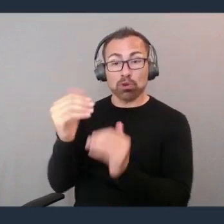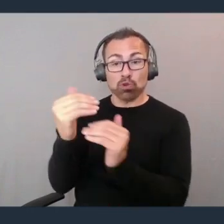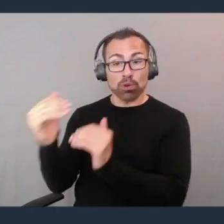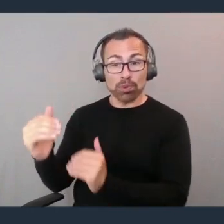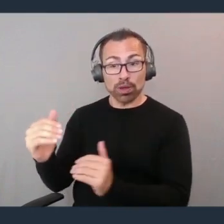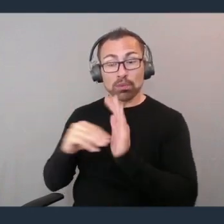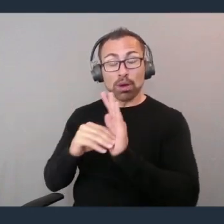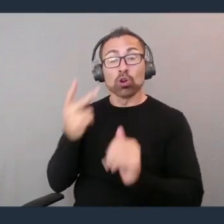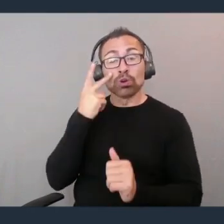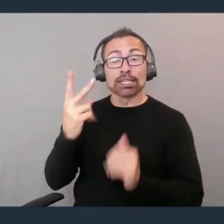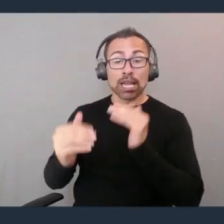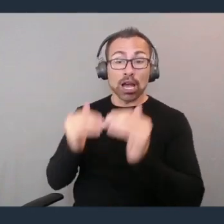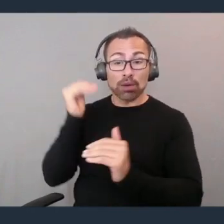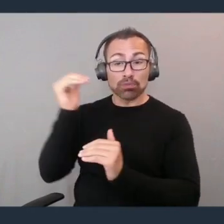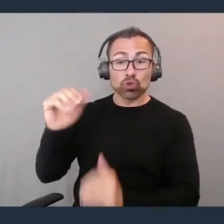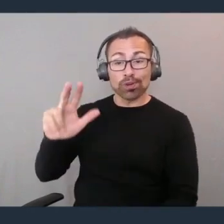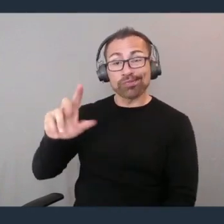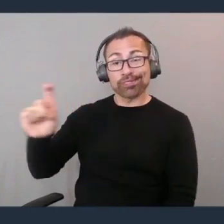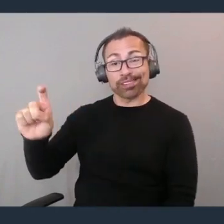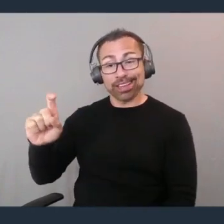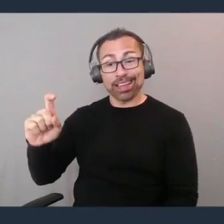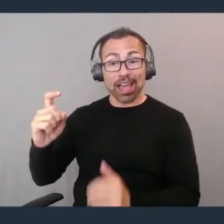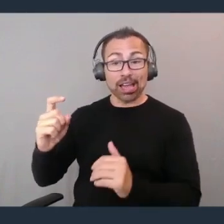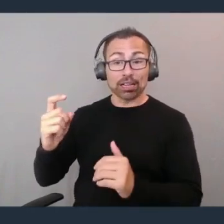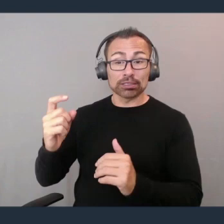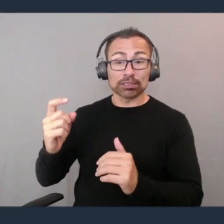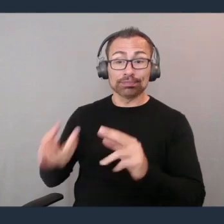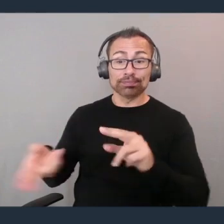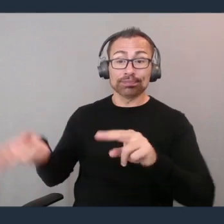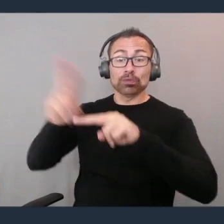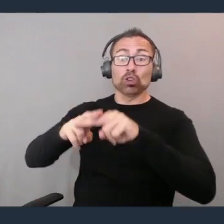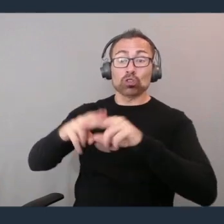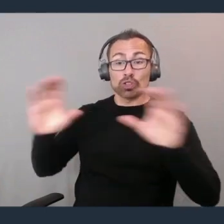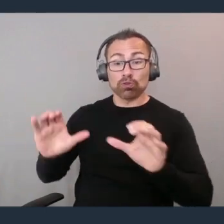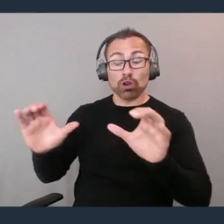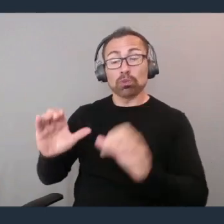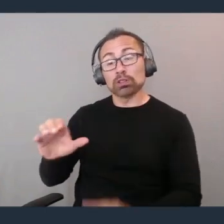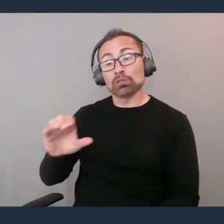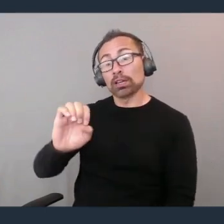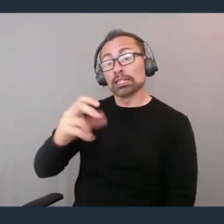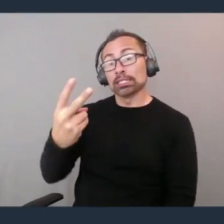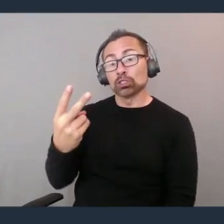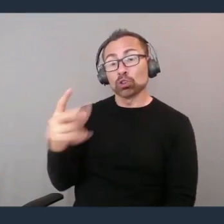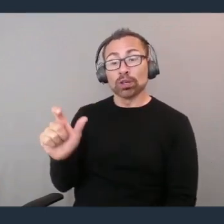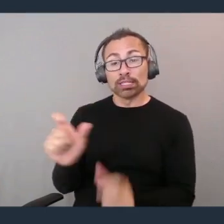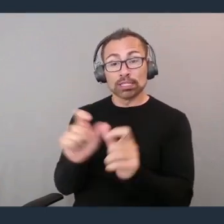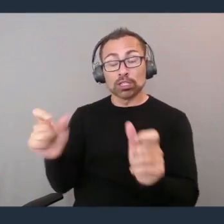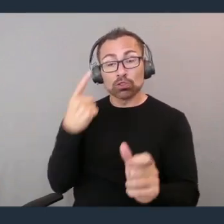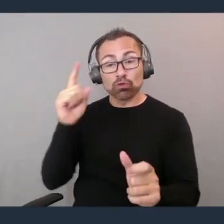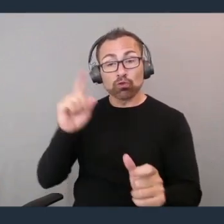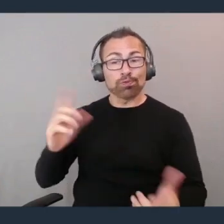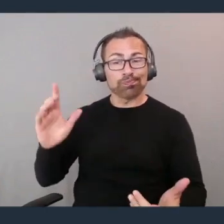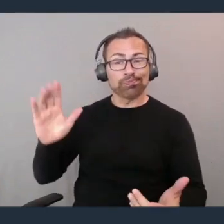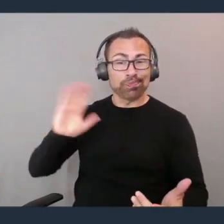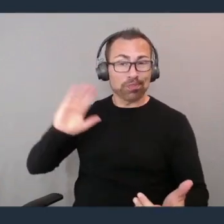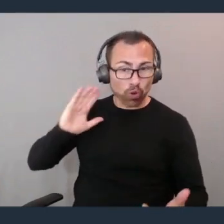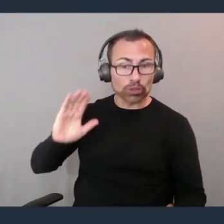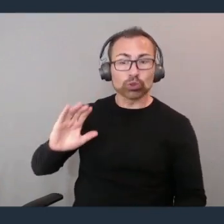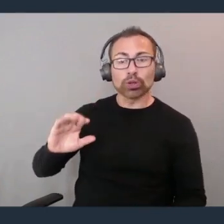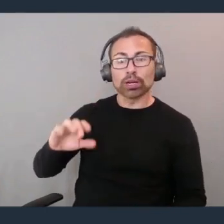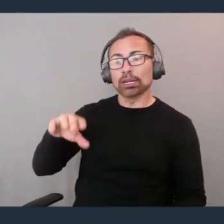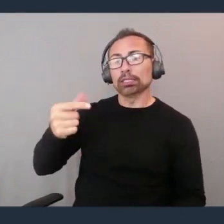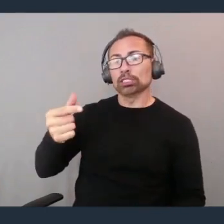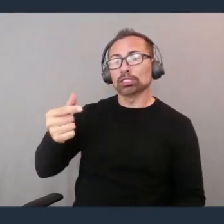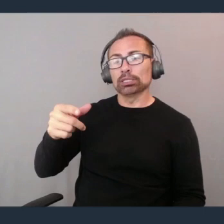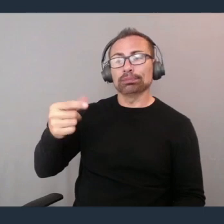performance on our Inf2 instances compared to the inference optimized GPU instances. So right out of the box, when you